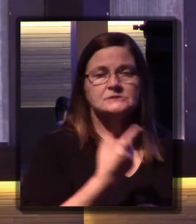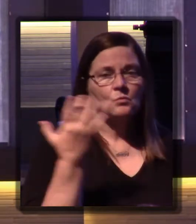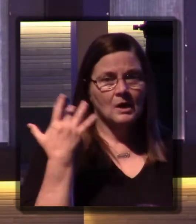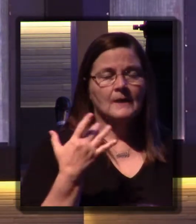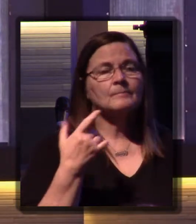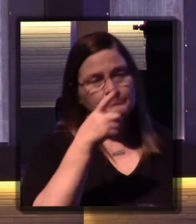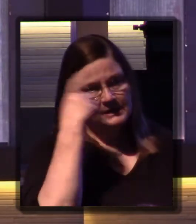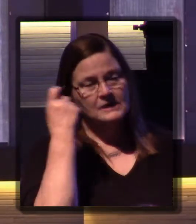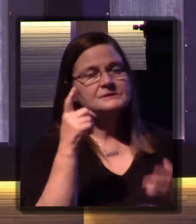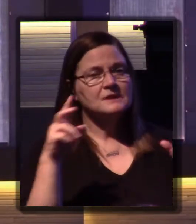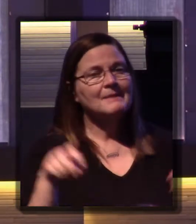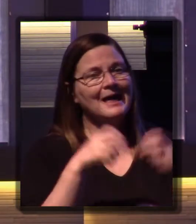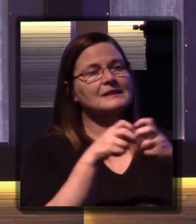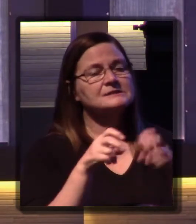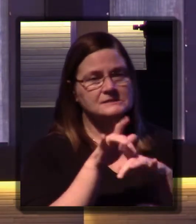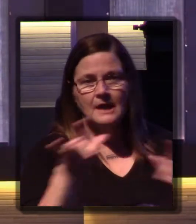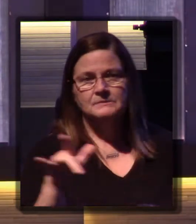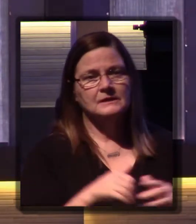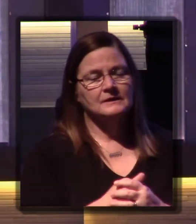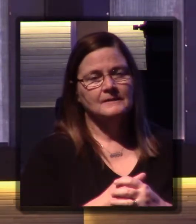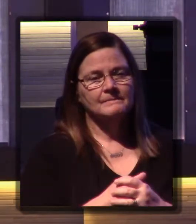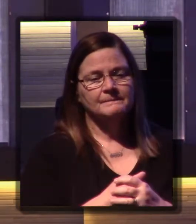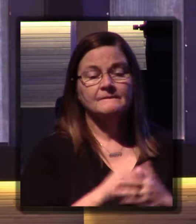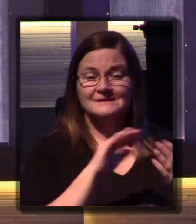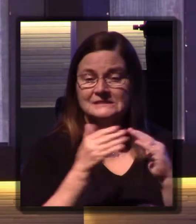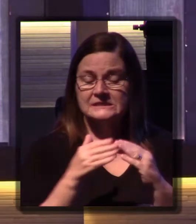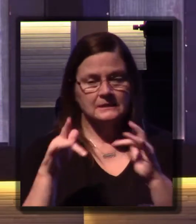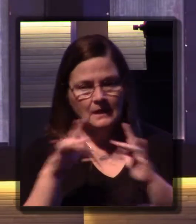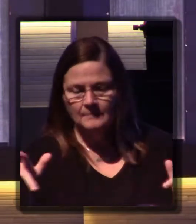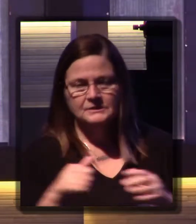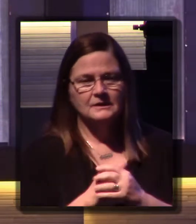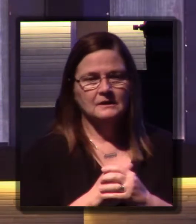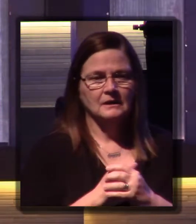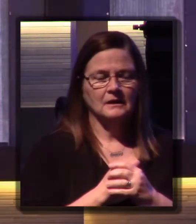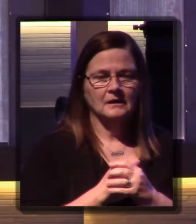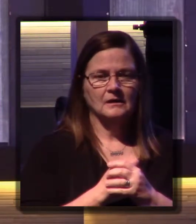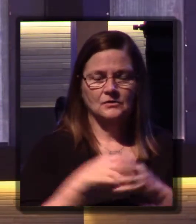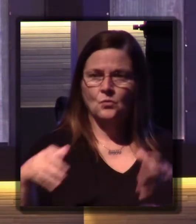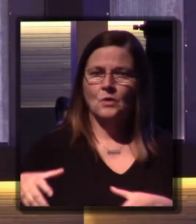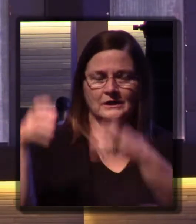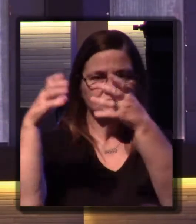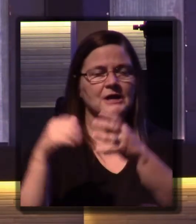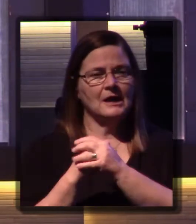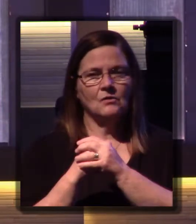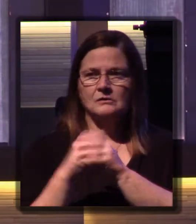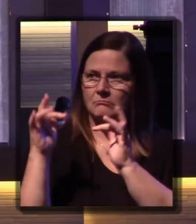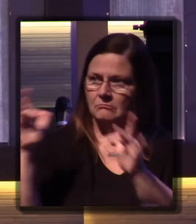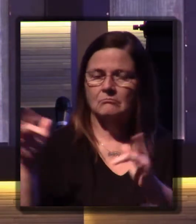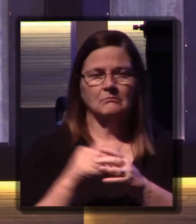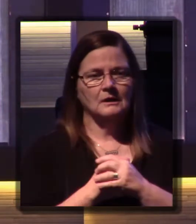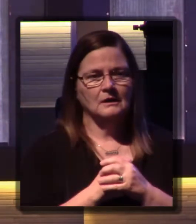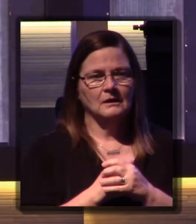why. He says, because the palace has been abandoned. The populated city forsaken, hill and watchtower have become caves forever,